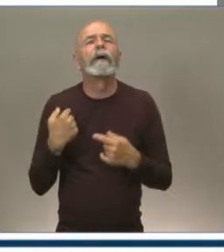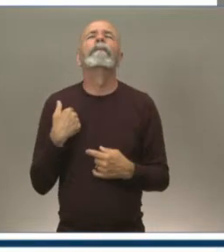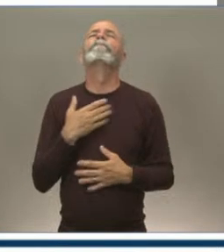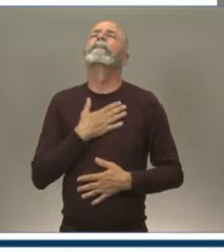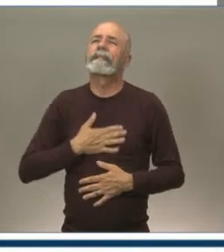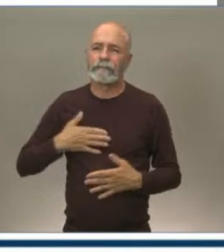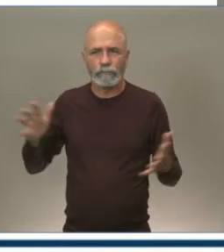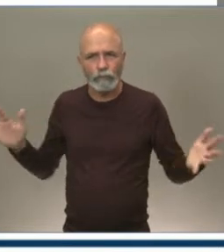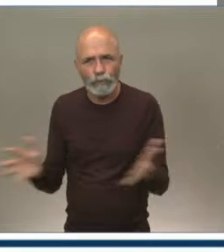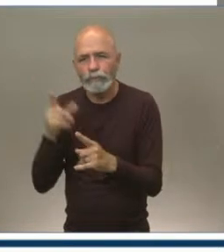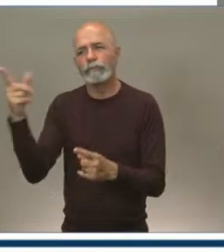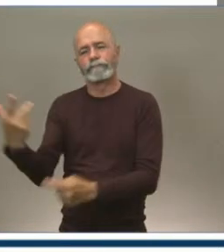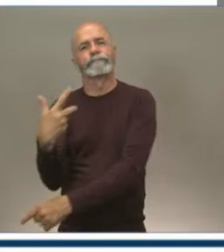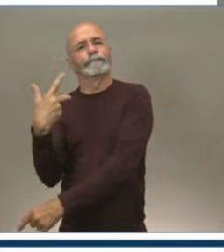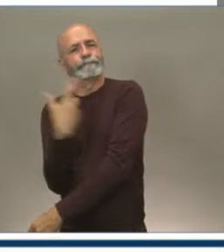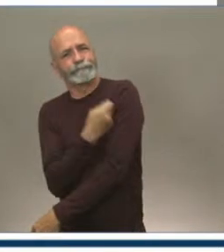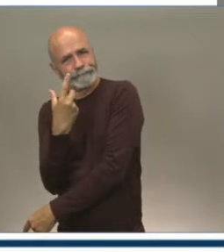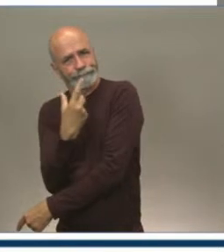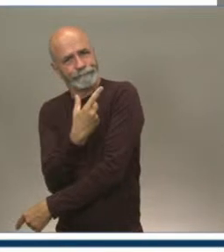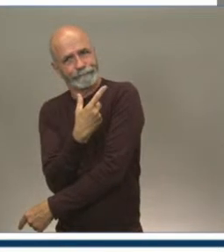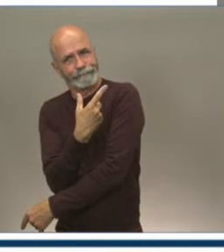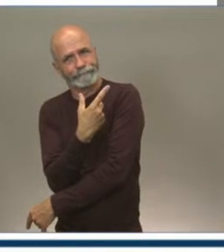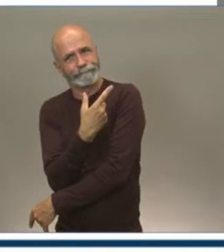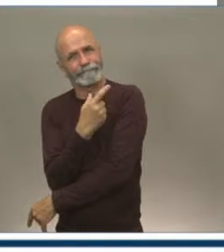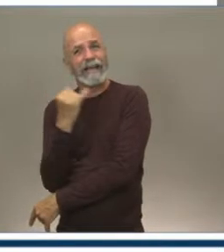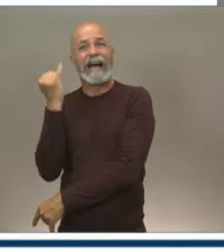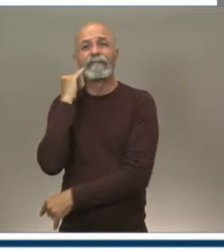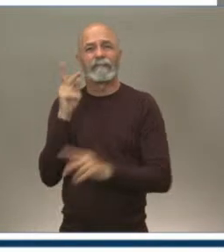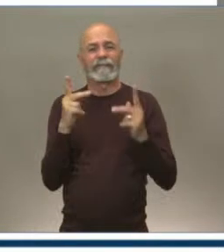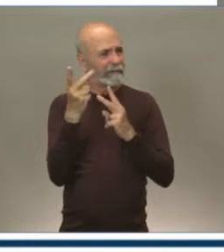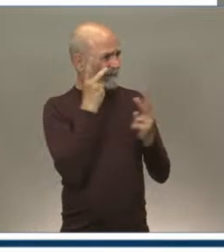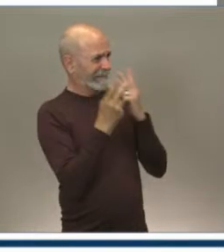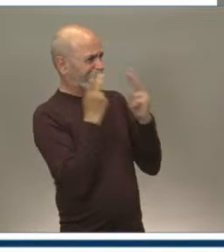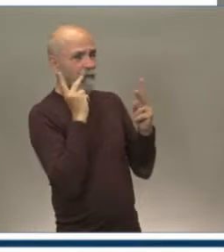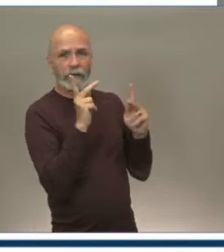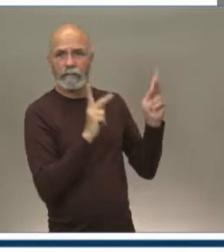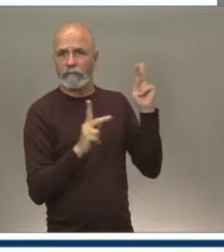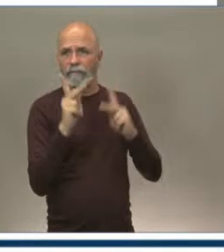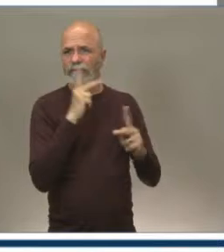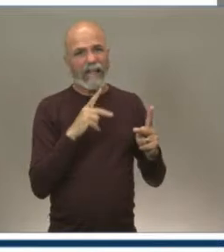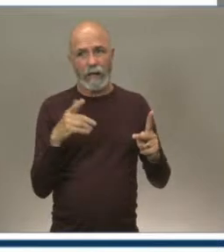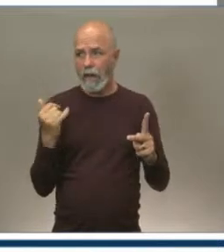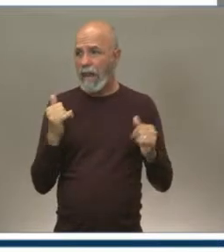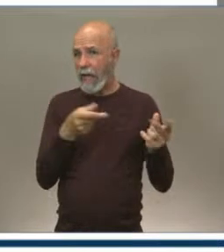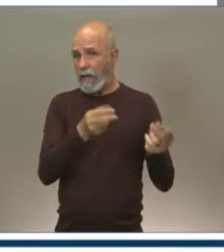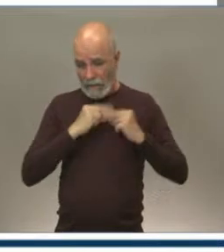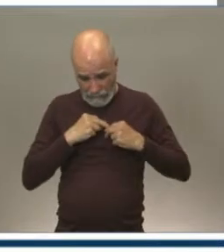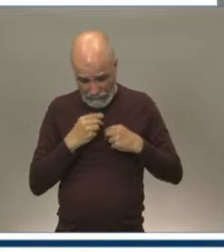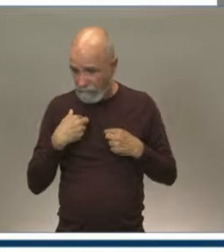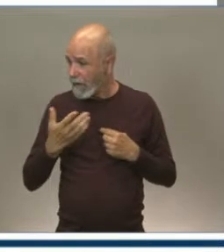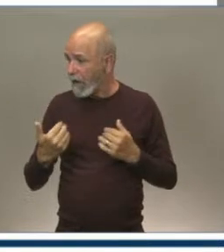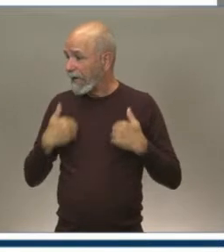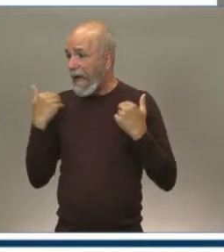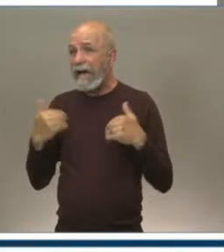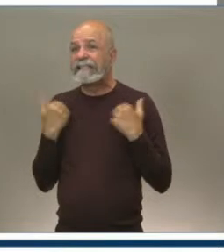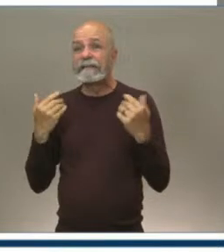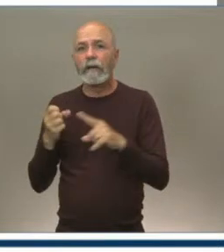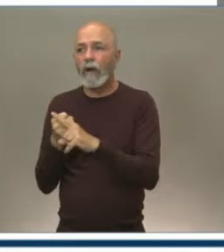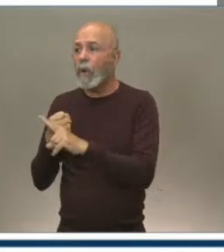uptake. If we've learned anything from this third wave, it's that younger people are affected by these variants in serious